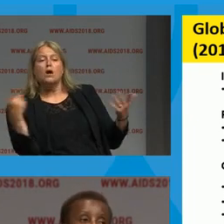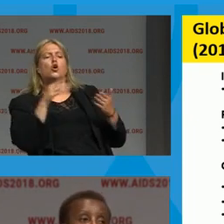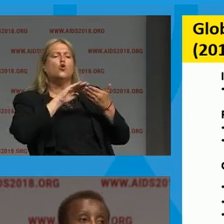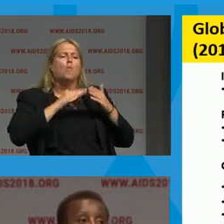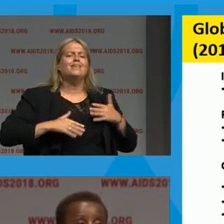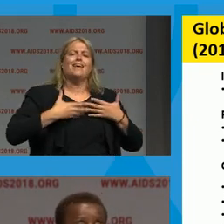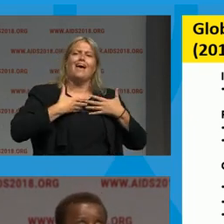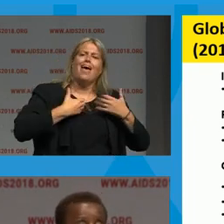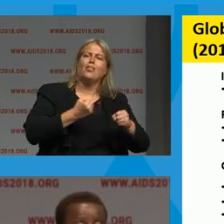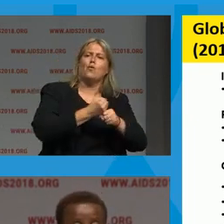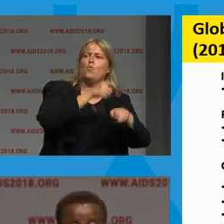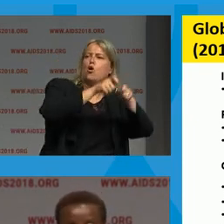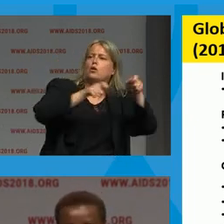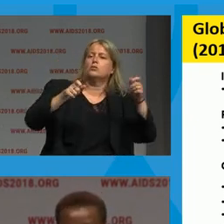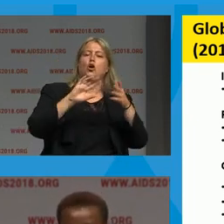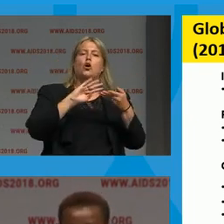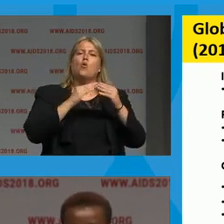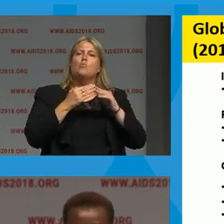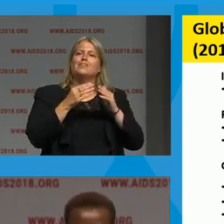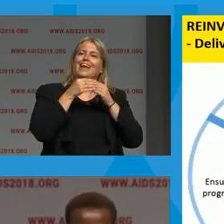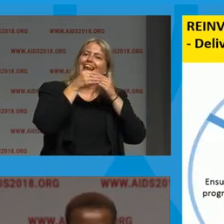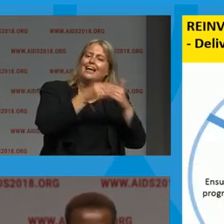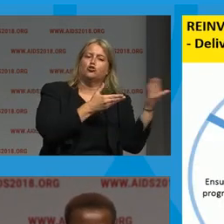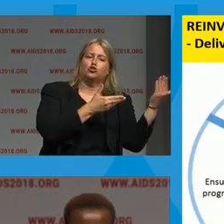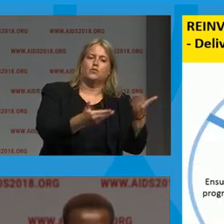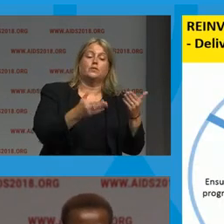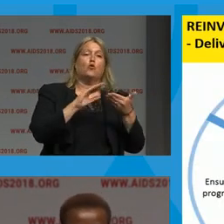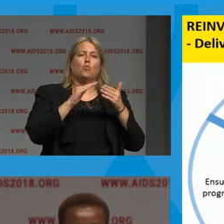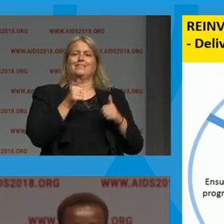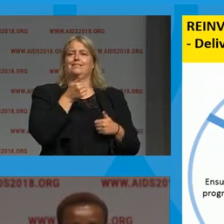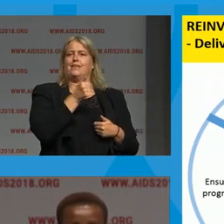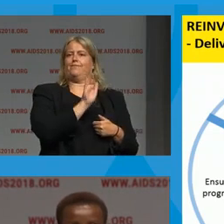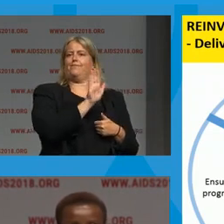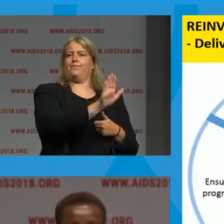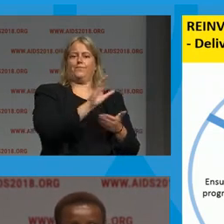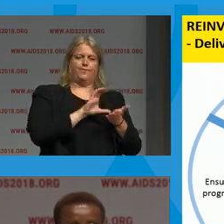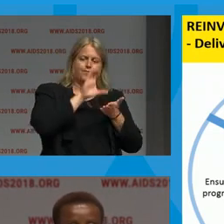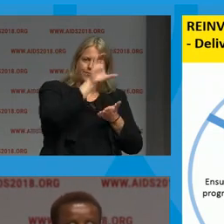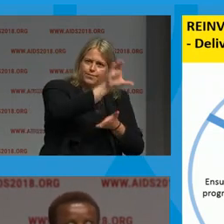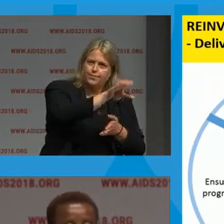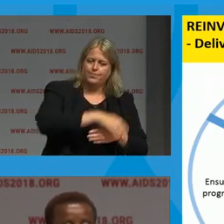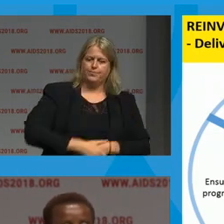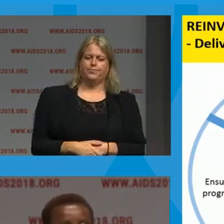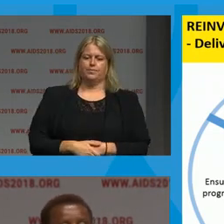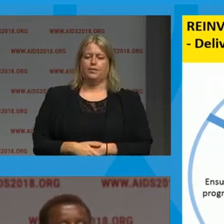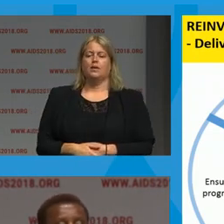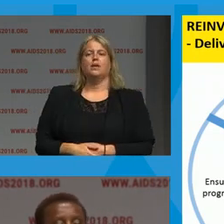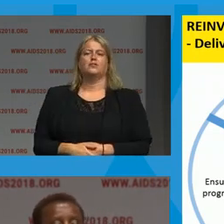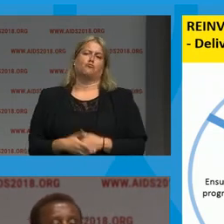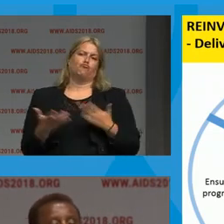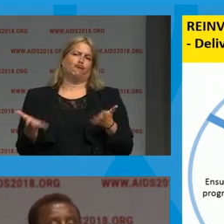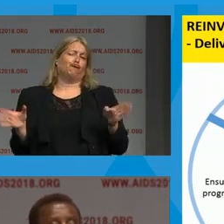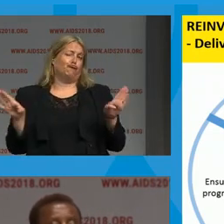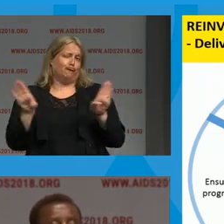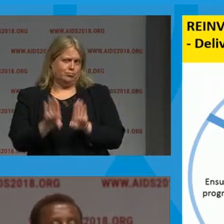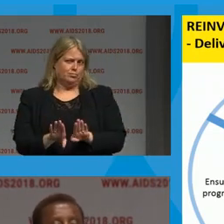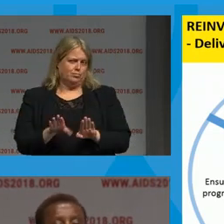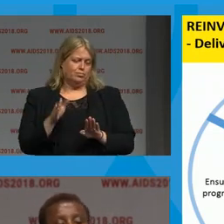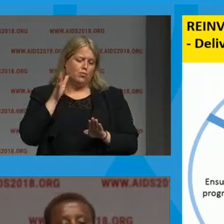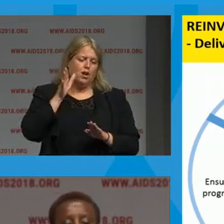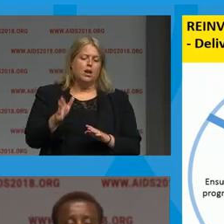workers, community-led services, and communities. So as I part, I want to just say